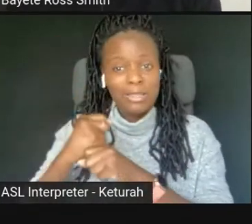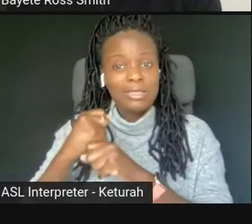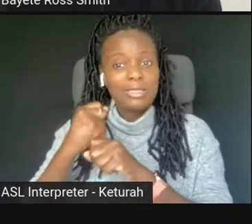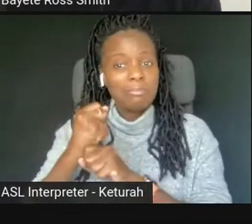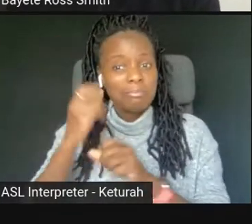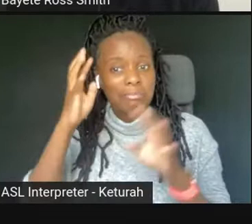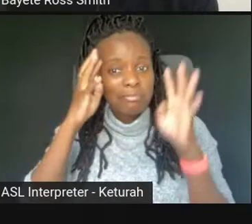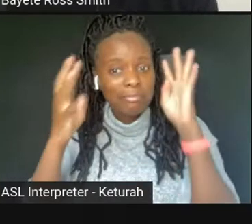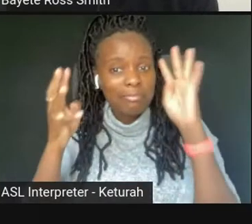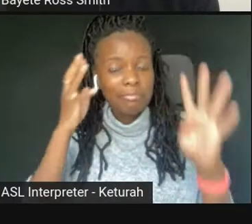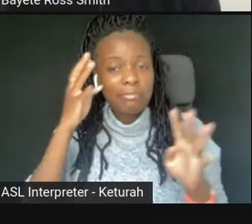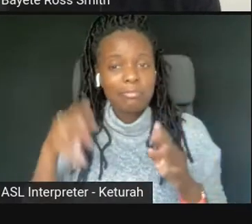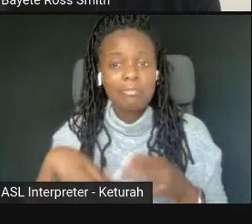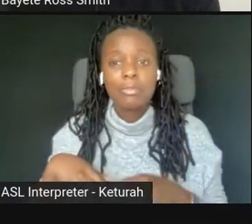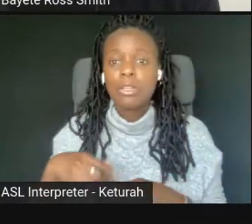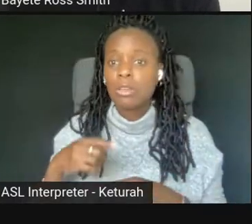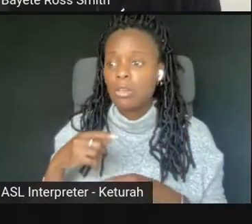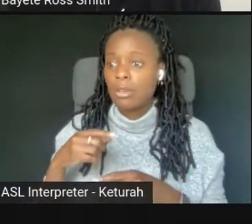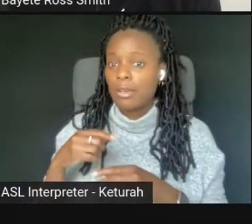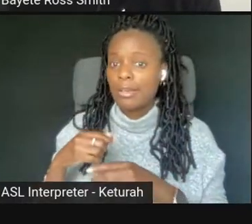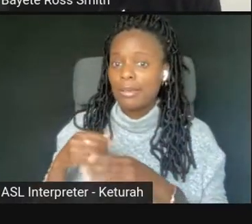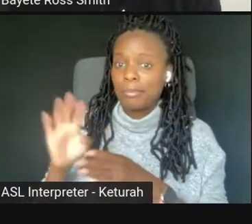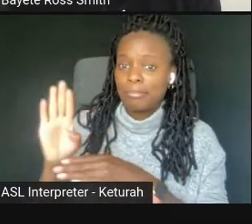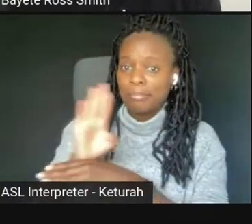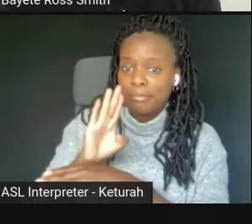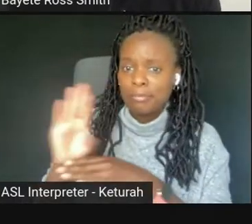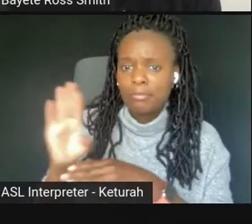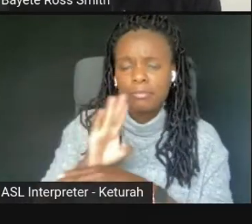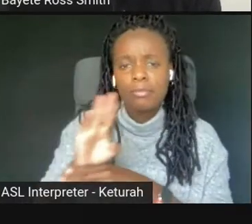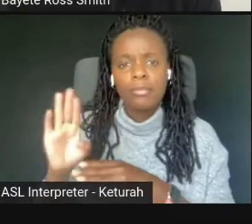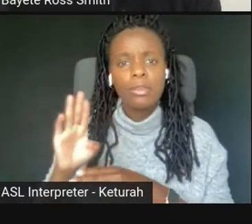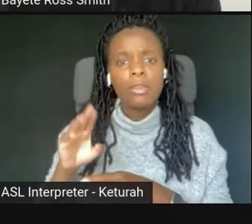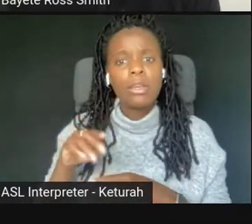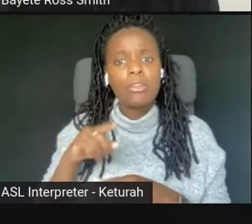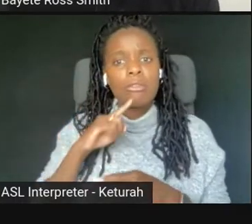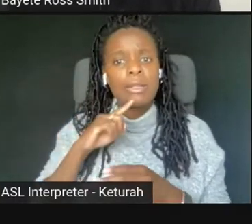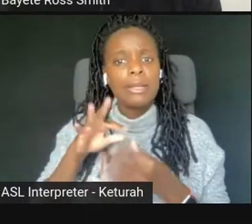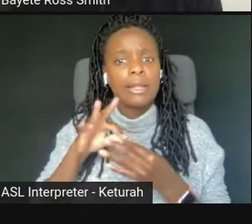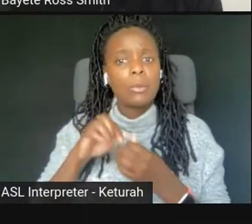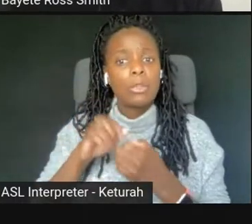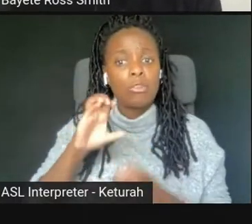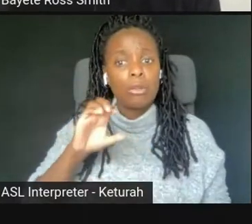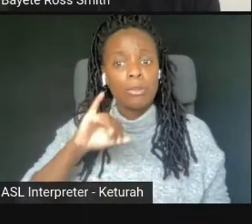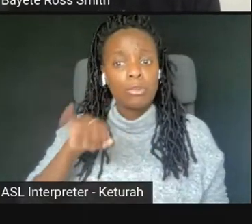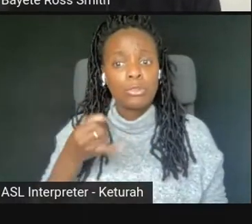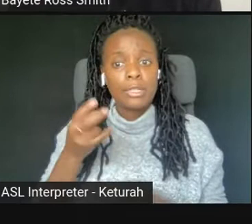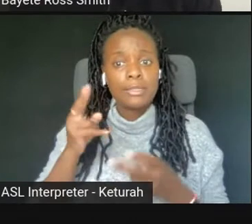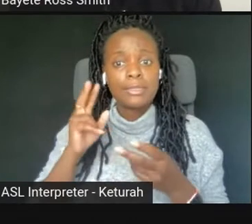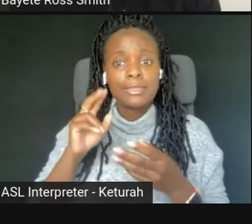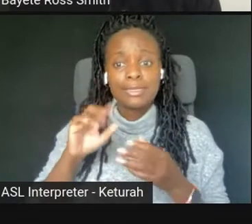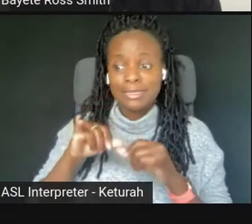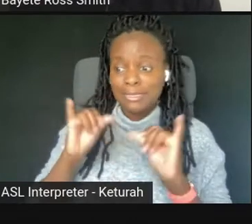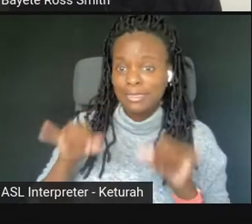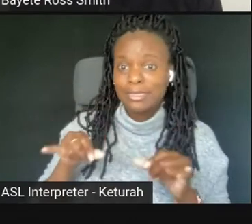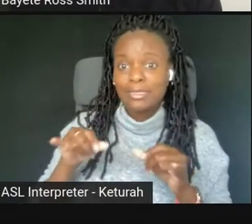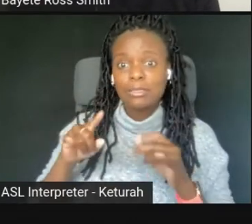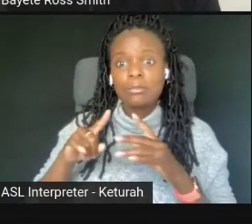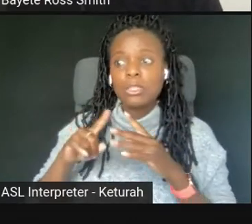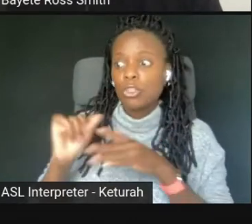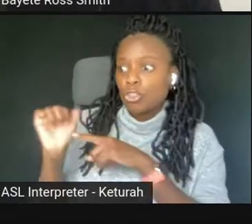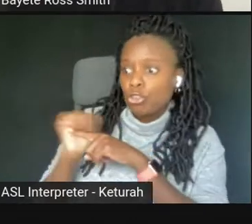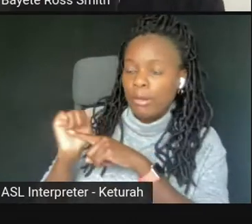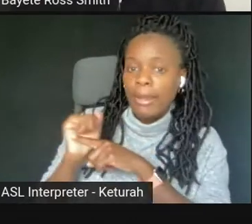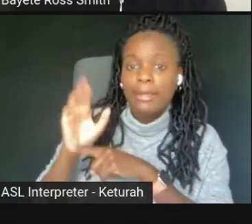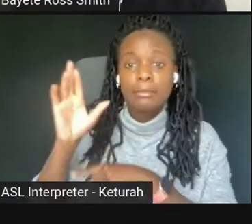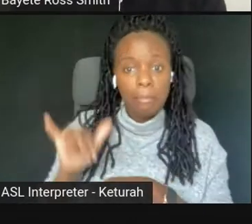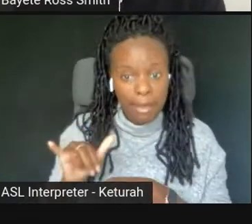actually conduct our criminal justice system, get a lot of their formal education and ongoing training through the legal community, either through law schools